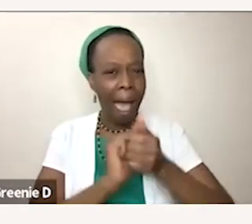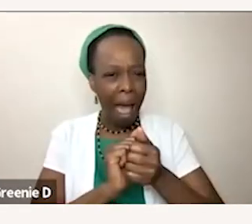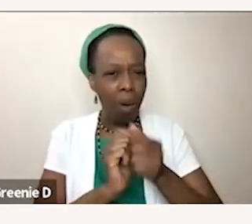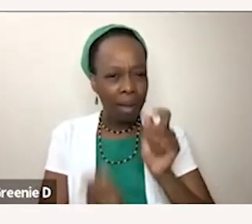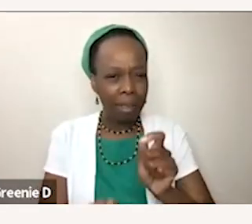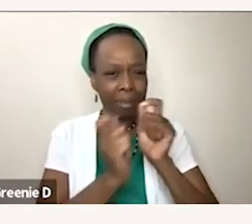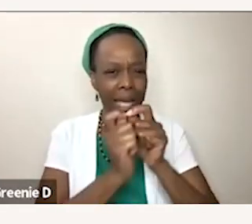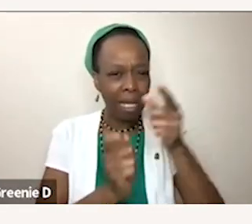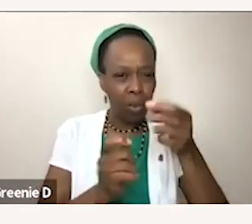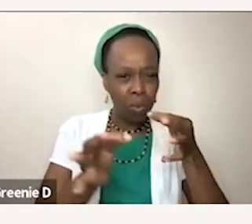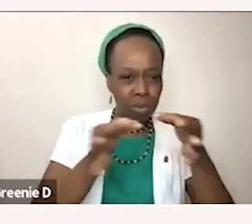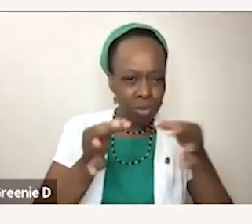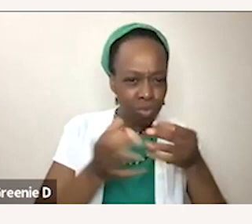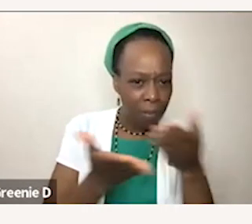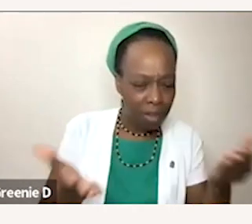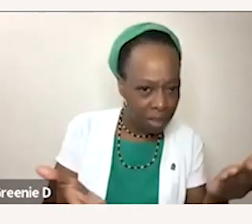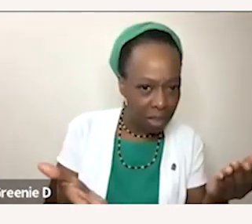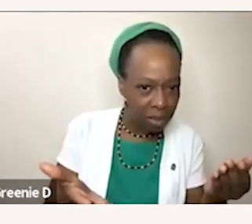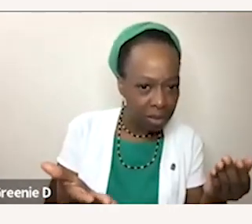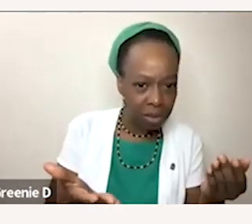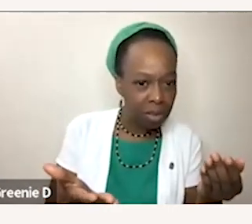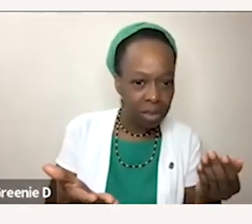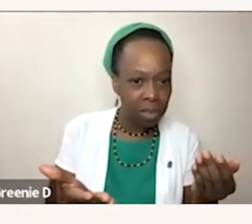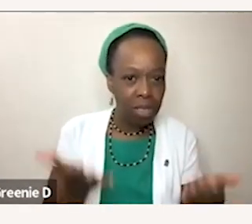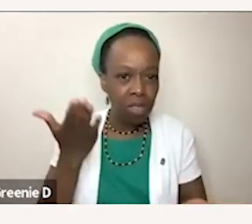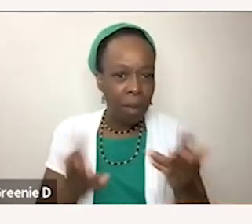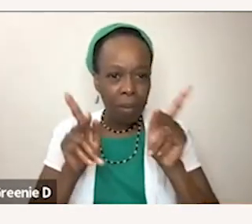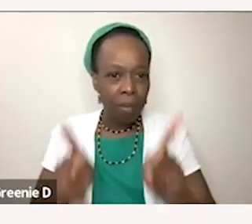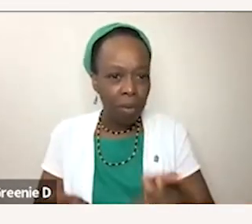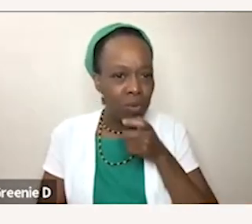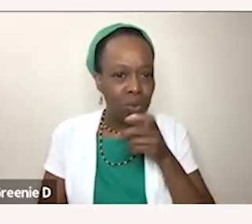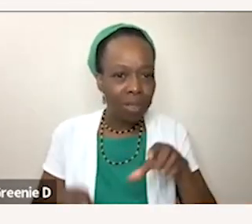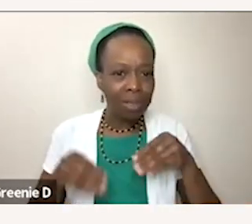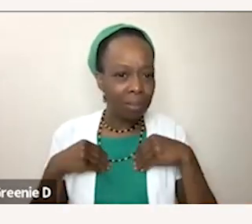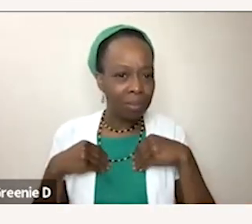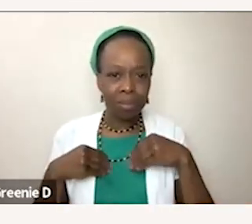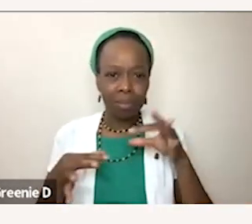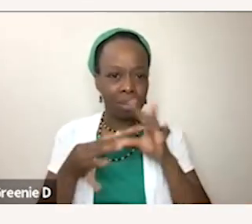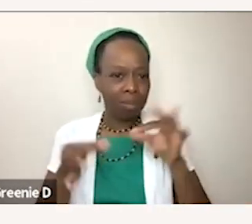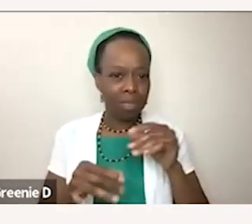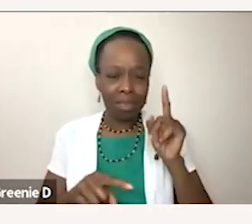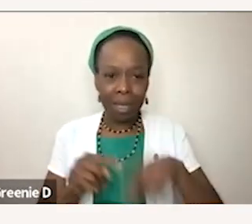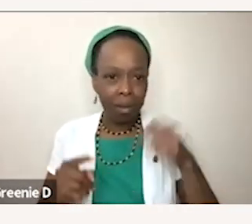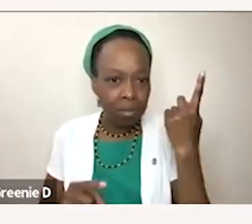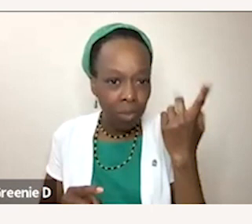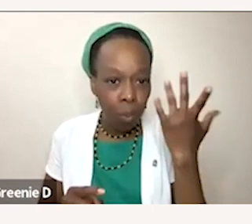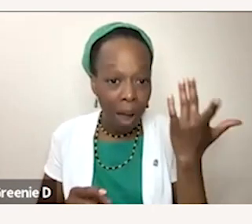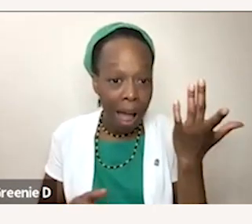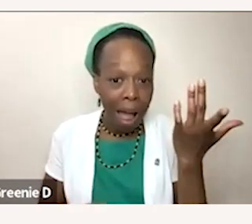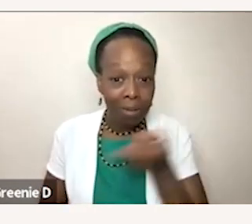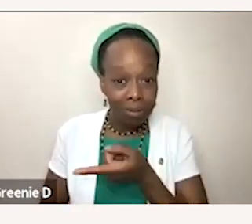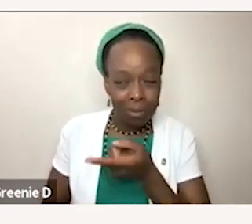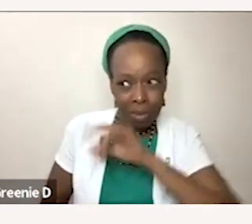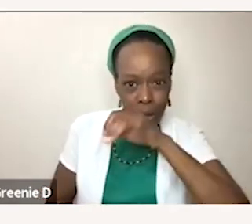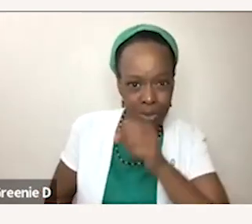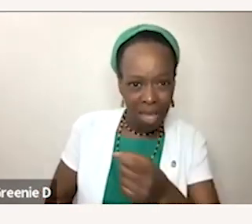describing it in a very effective way. So the person receiving that message could take it in any way. They could take it as going, okay, is Jose being funny, or